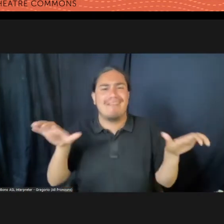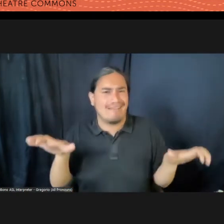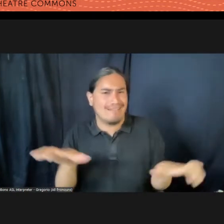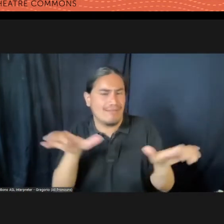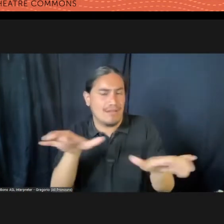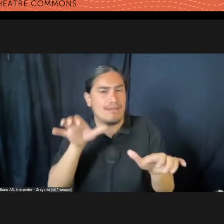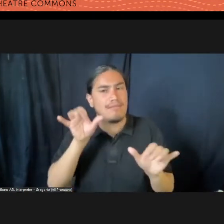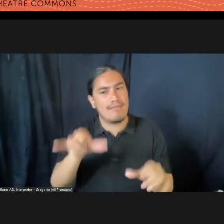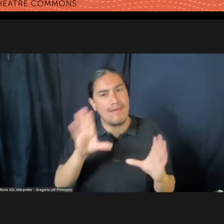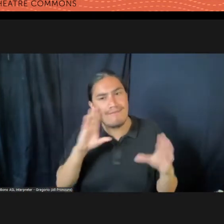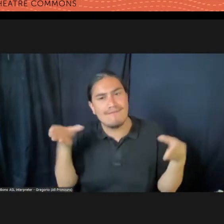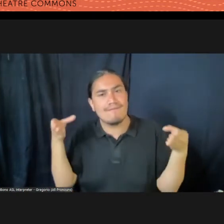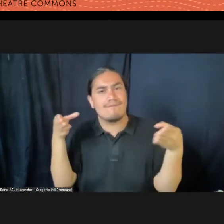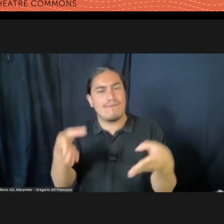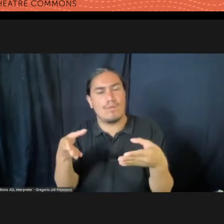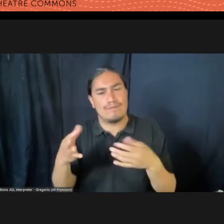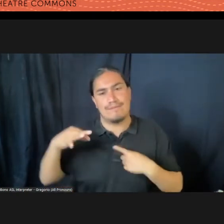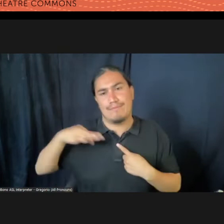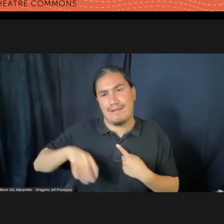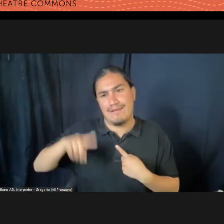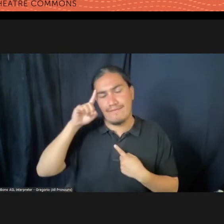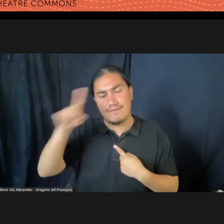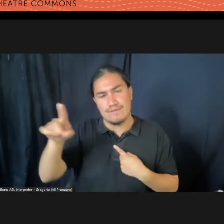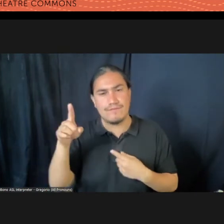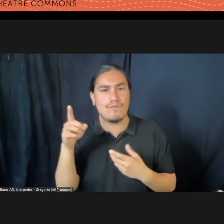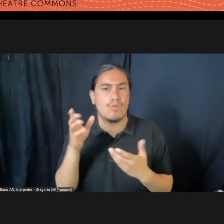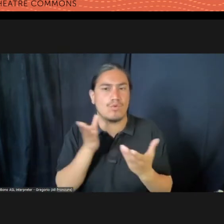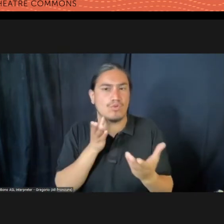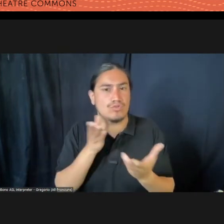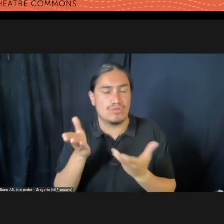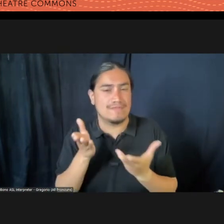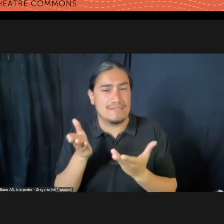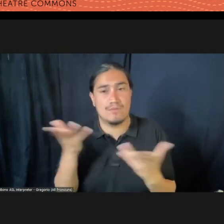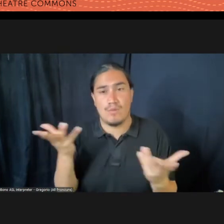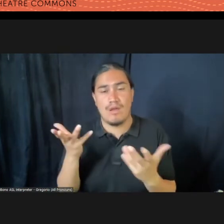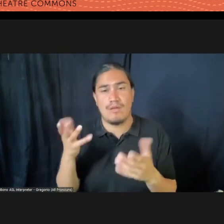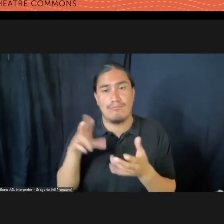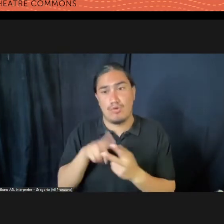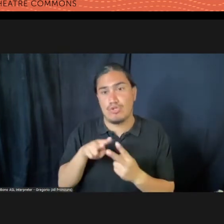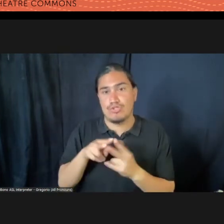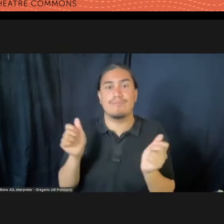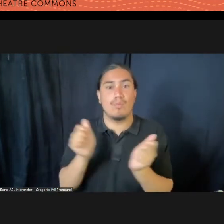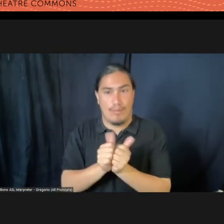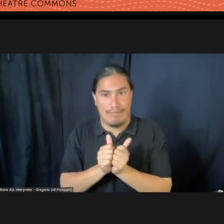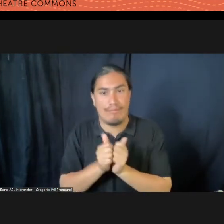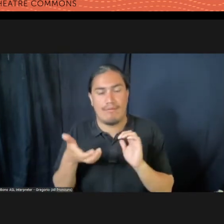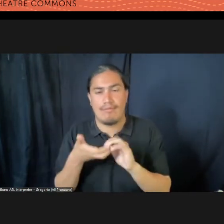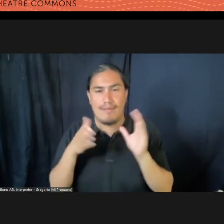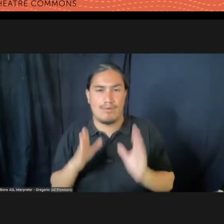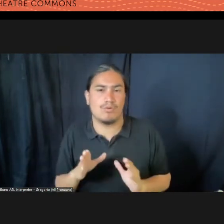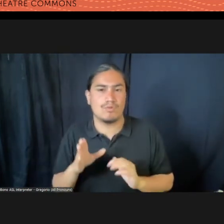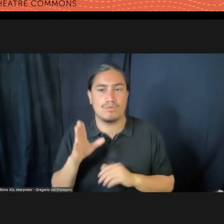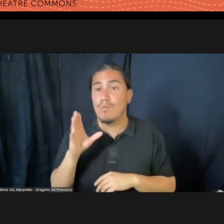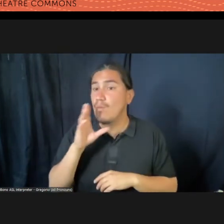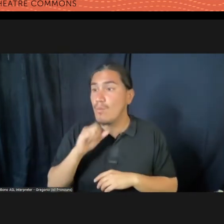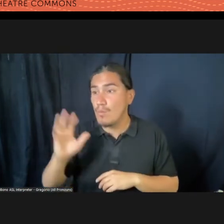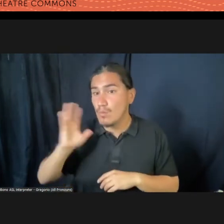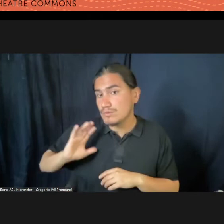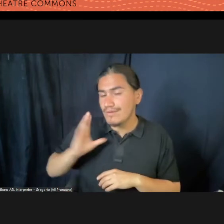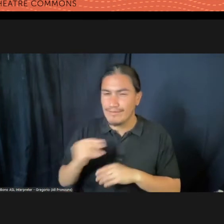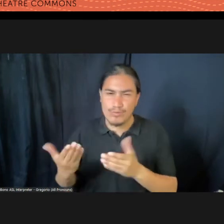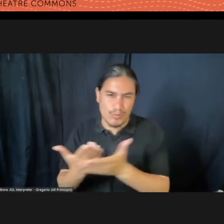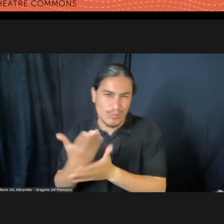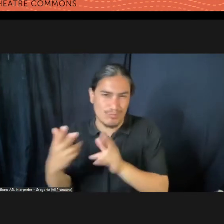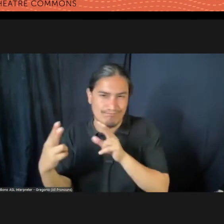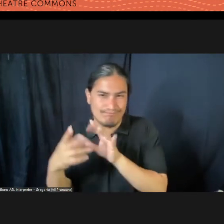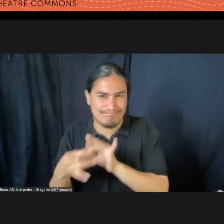assets of creativity and collaboration in service to and in partnership with collaborators, old and new. There is